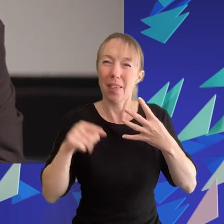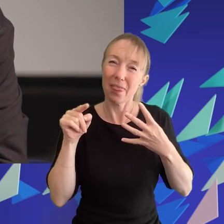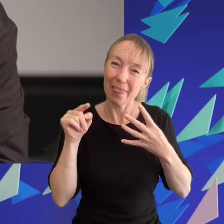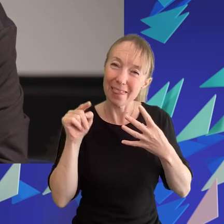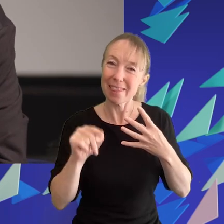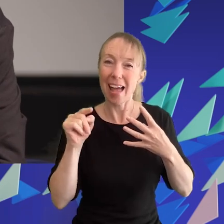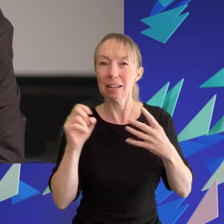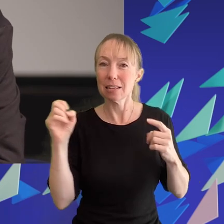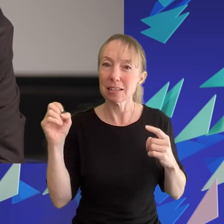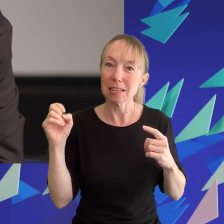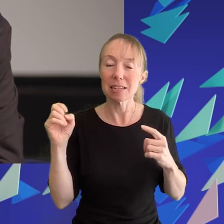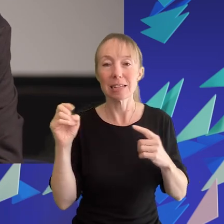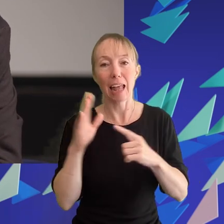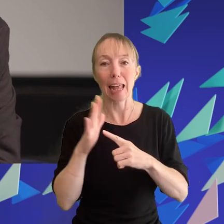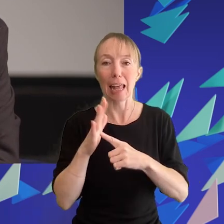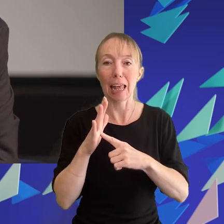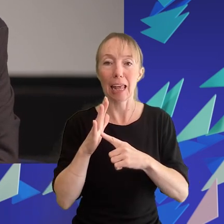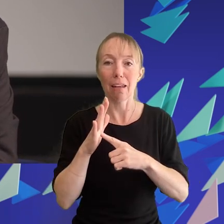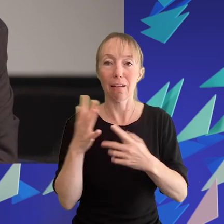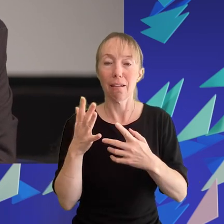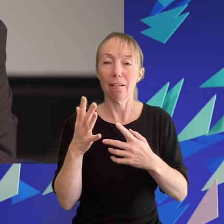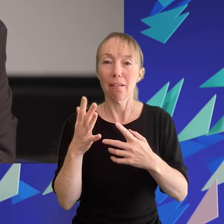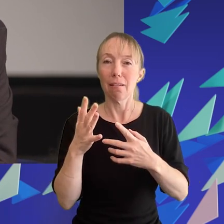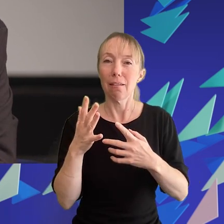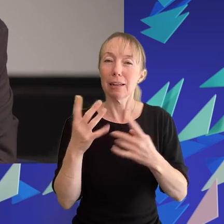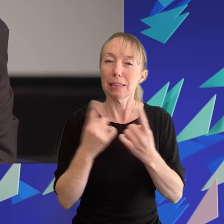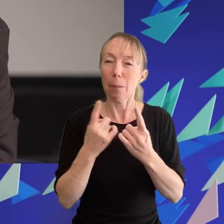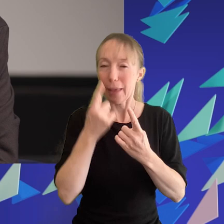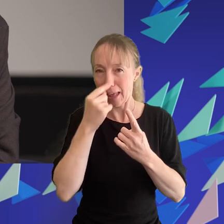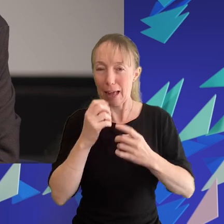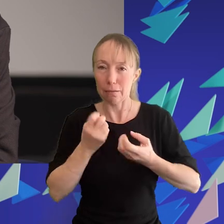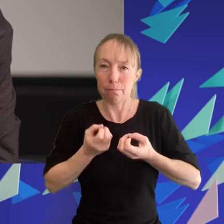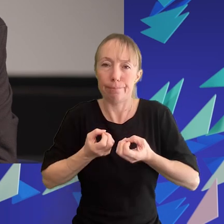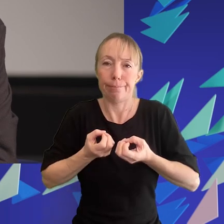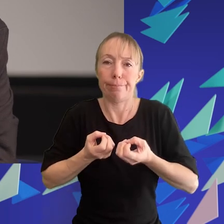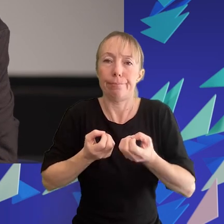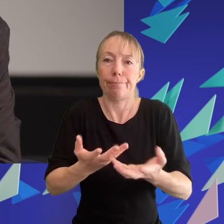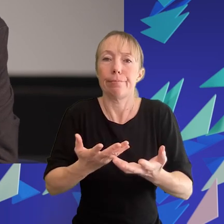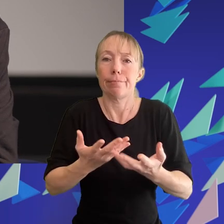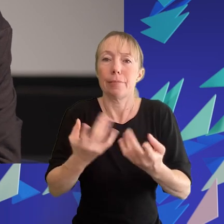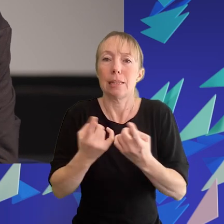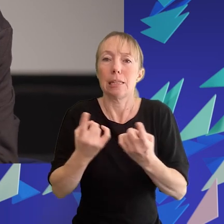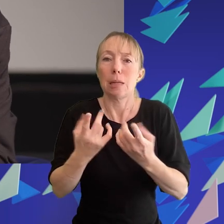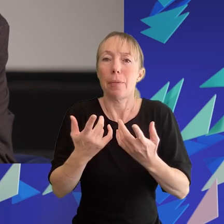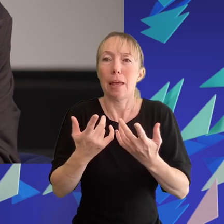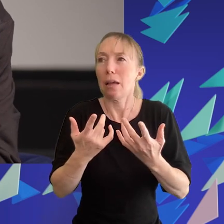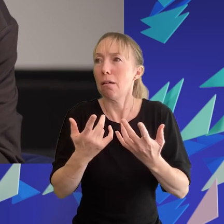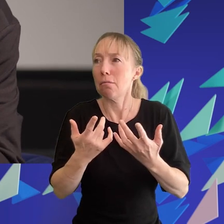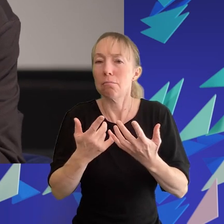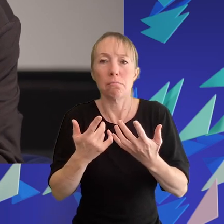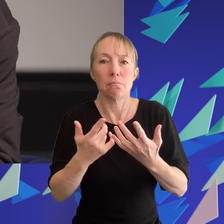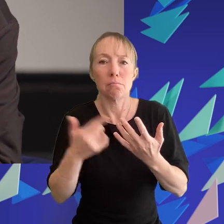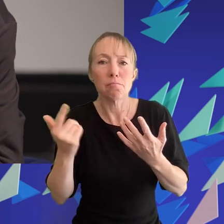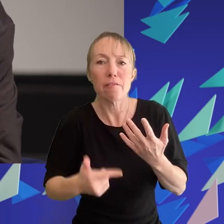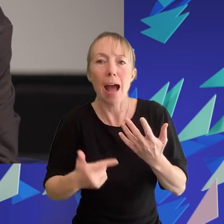key of the way something in a way can transmit something profoundly, or be a little bit, the frequency can